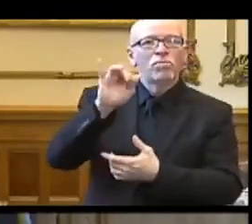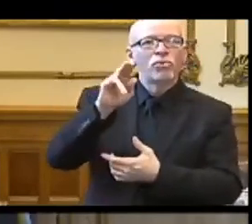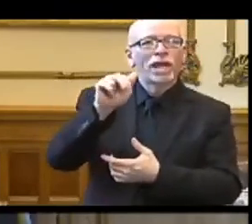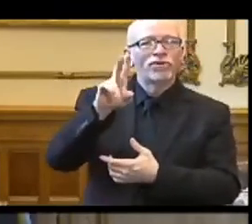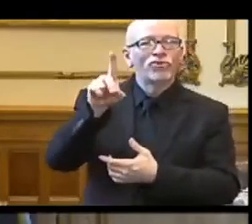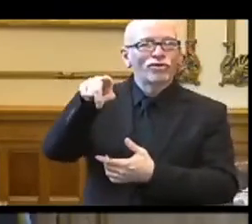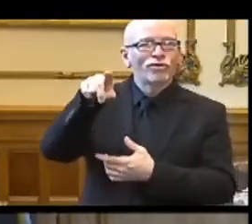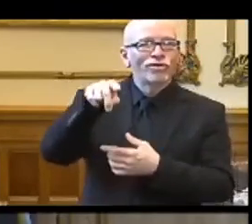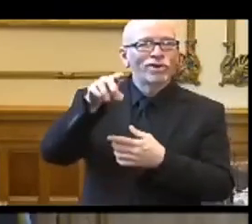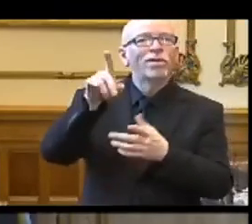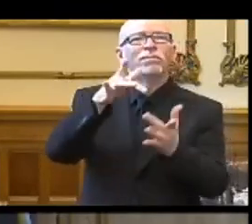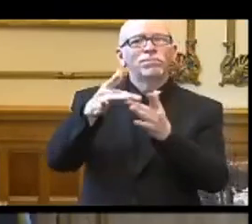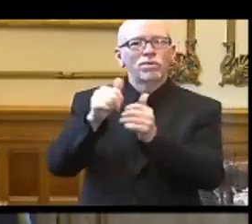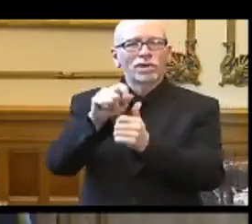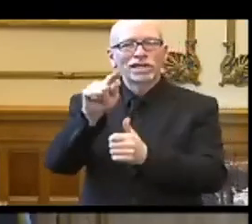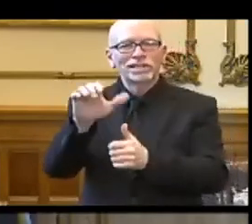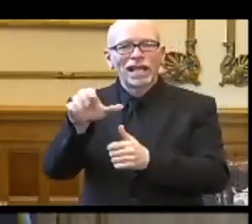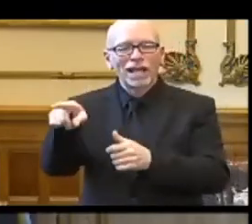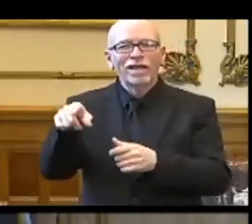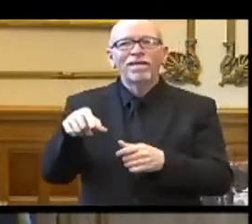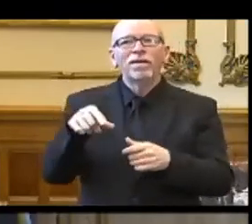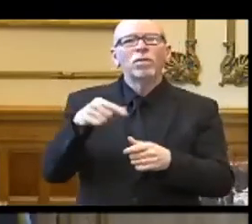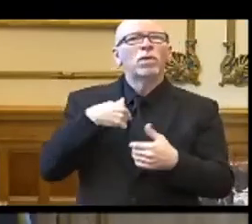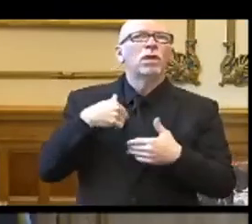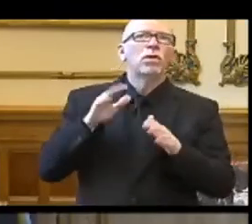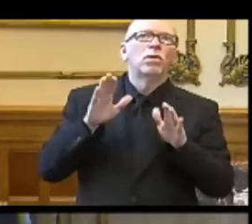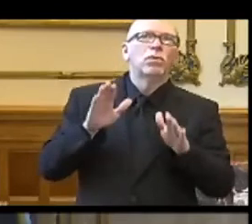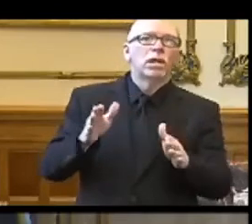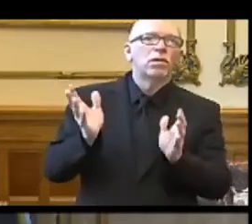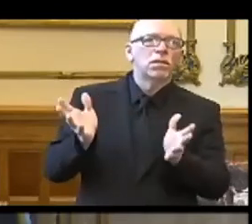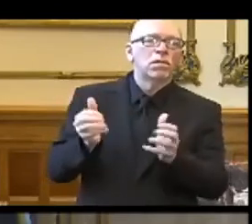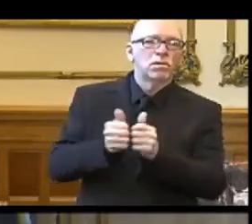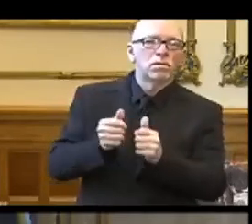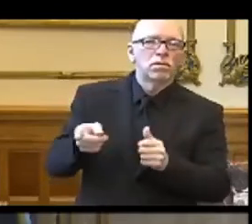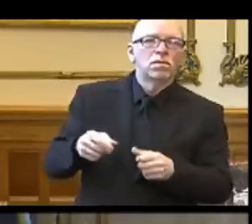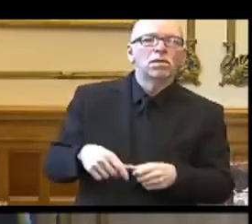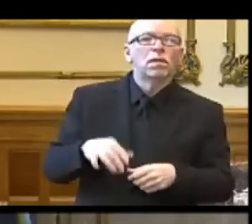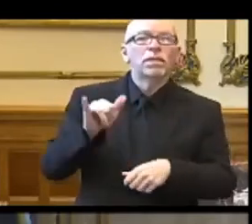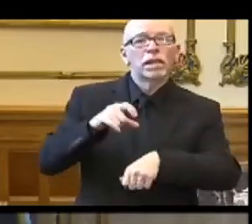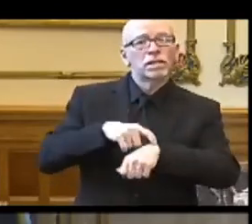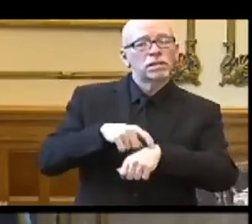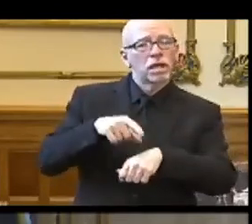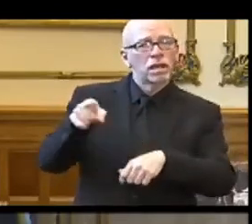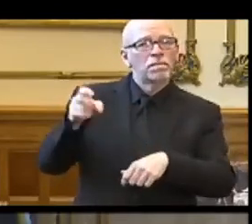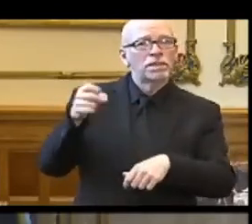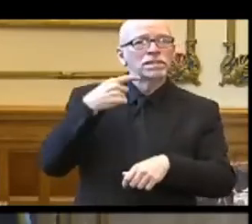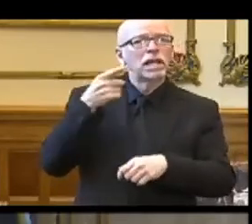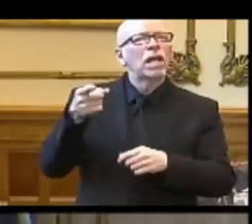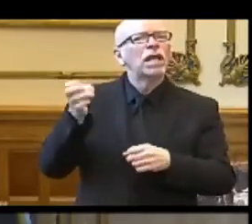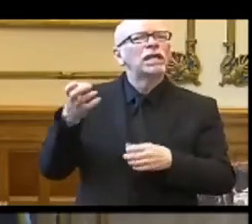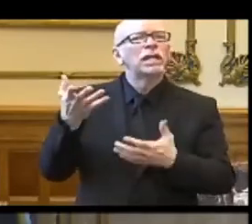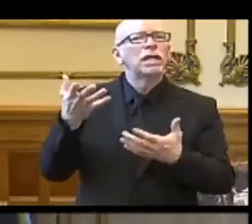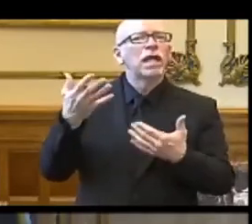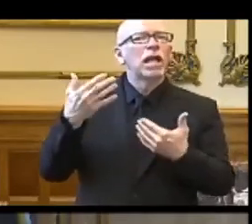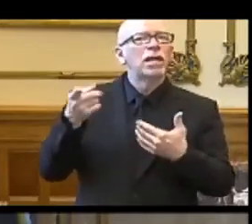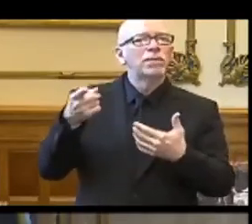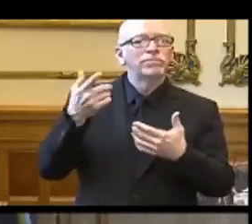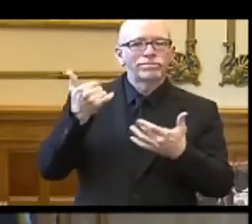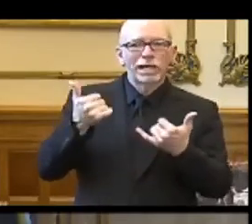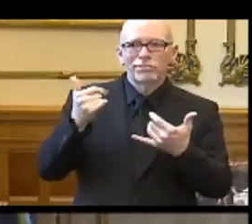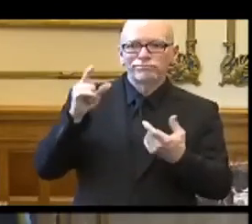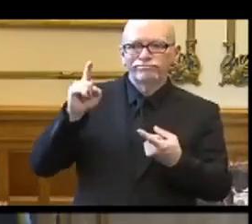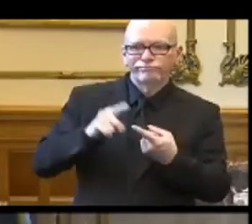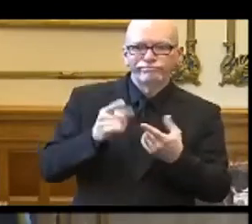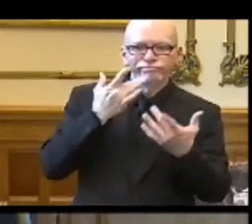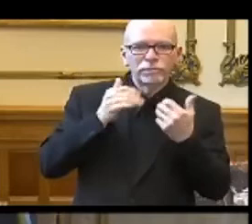in contact with Zach, and we had a really great conversation. At that time, he said that that occasionally he has trouble and runs short on viral